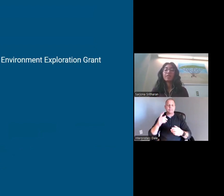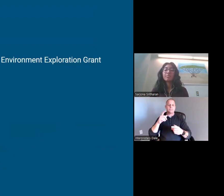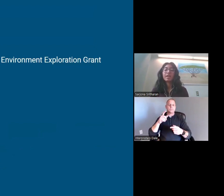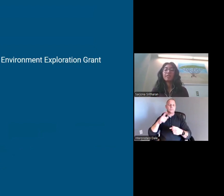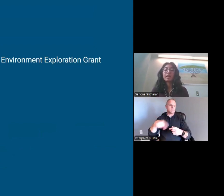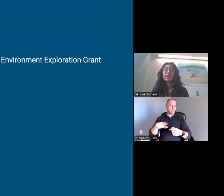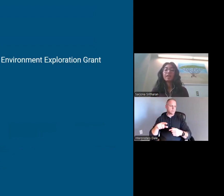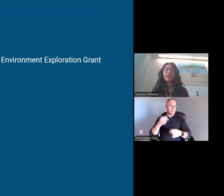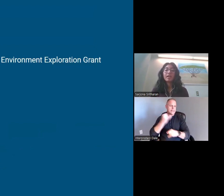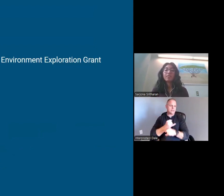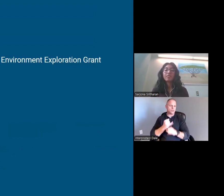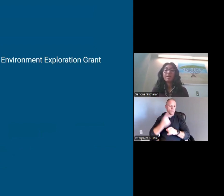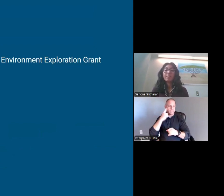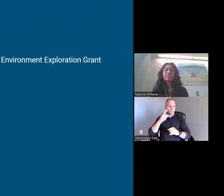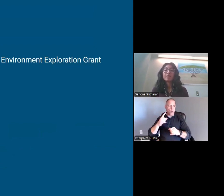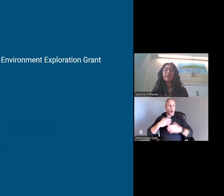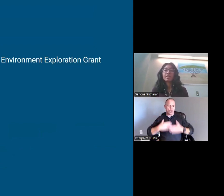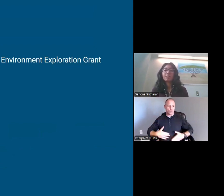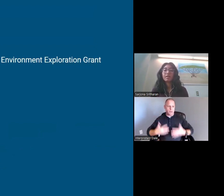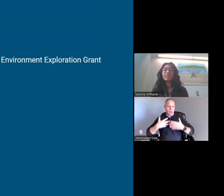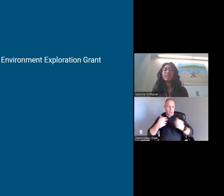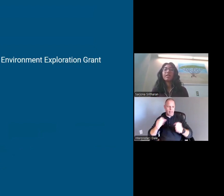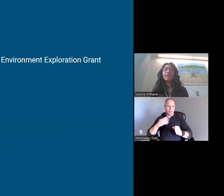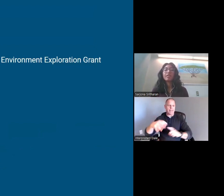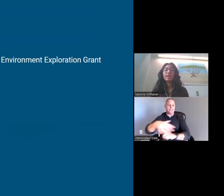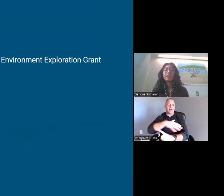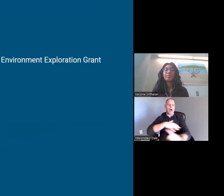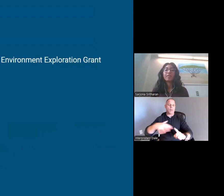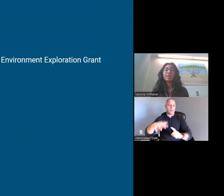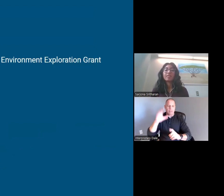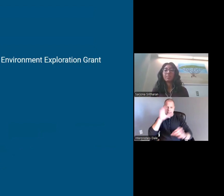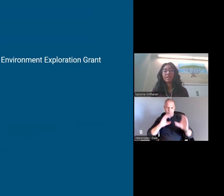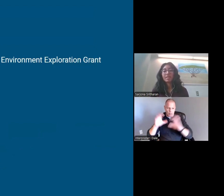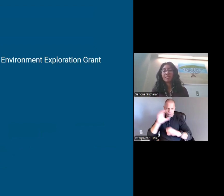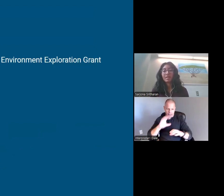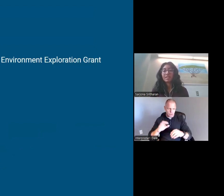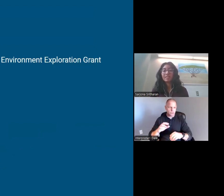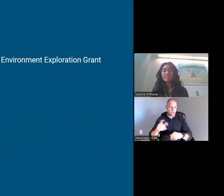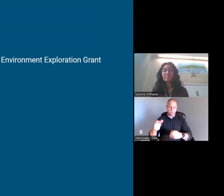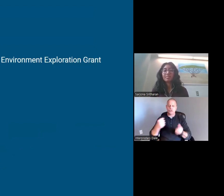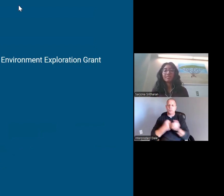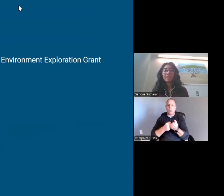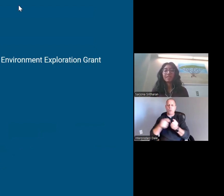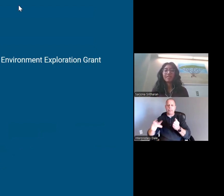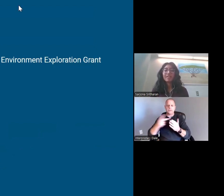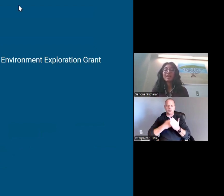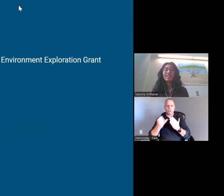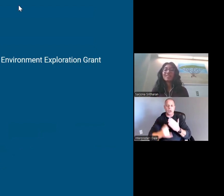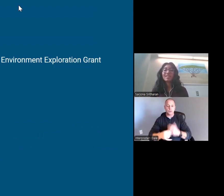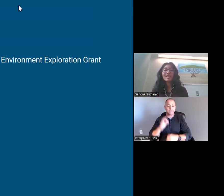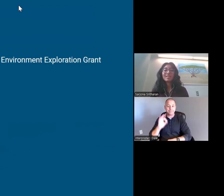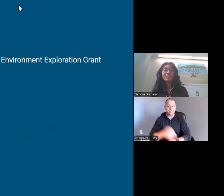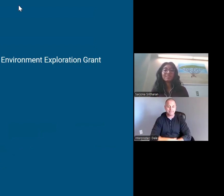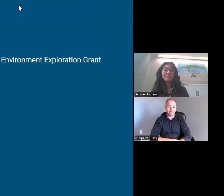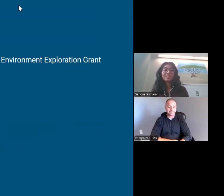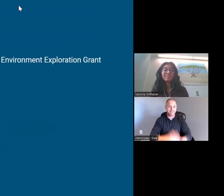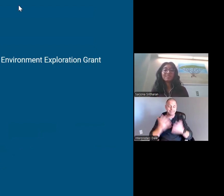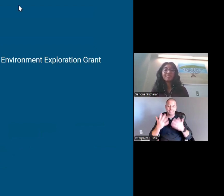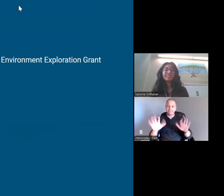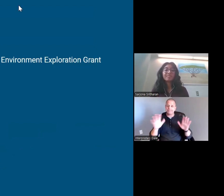for Human Health and Environmental Exploration for supporting this project. And that's it. Thank